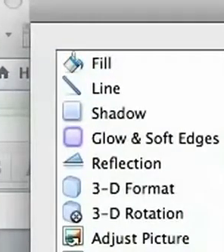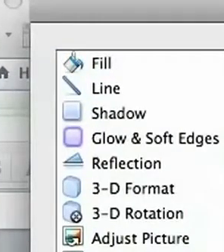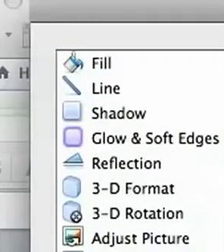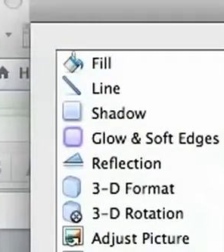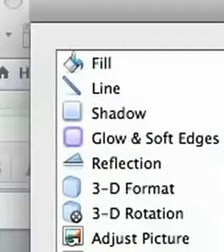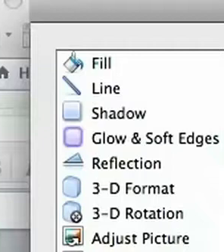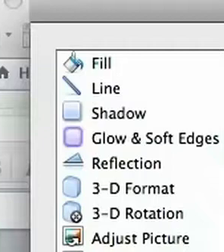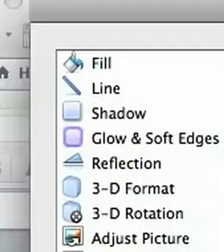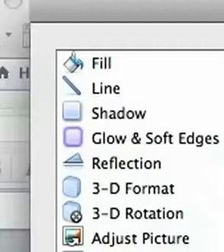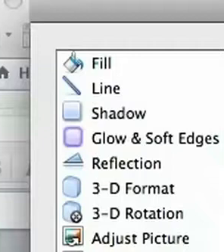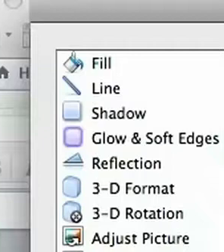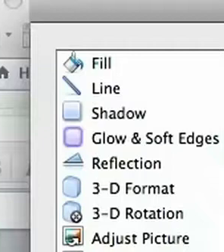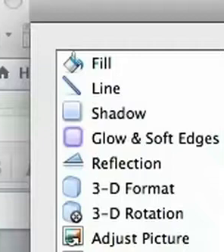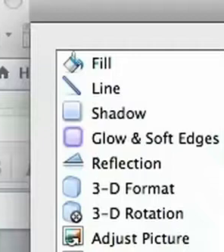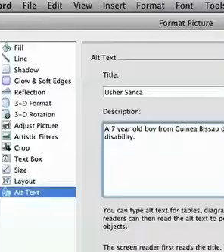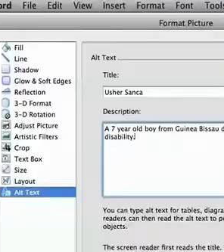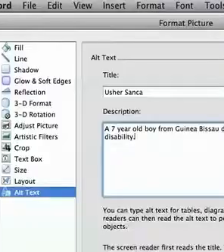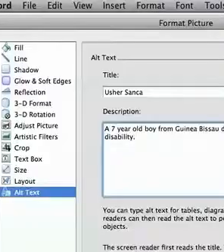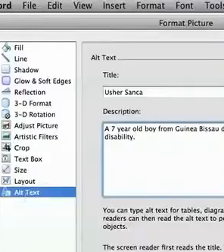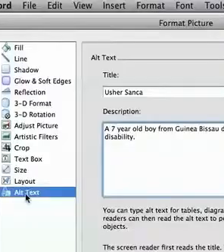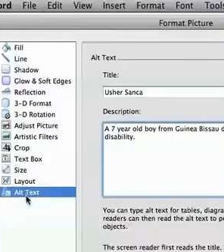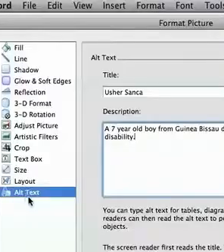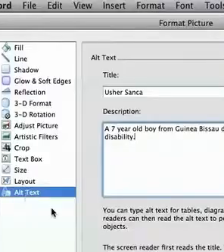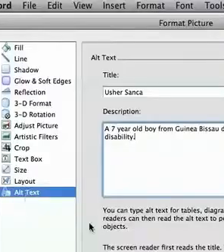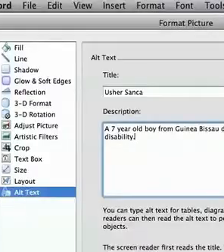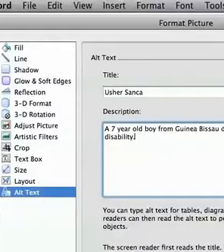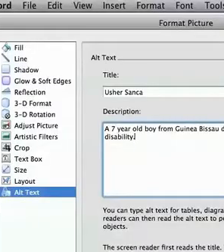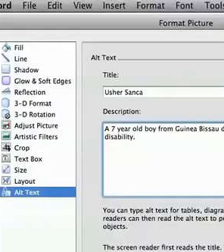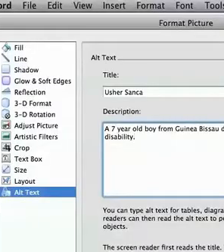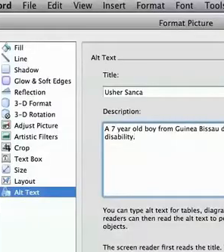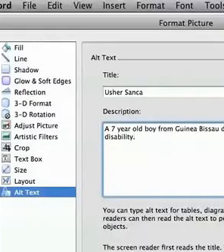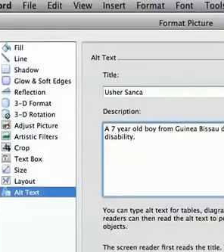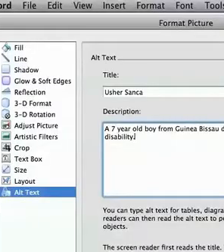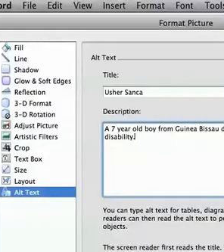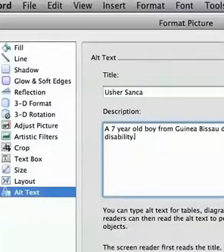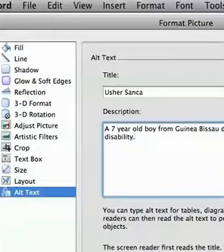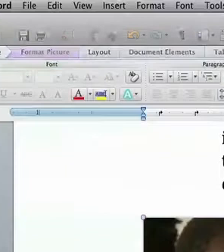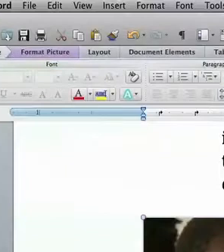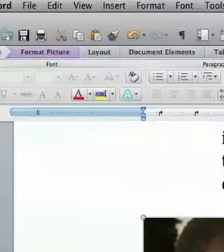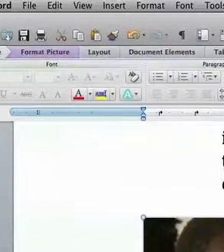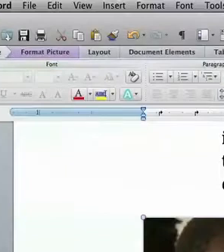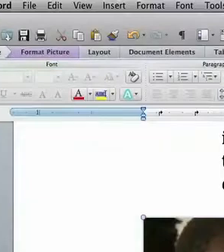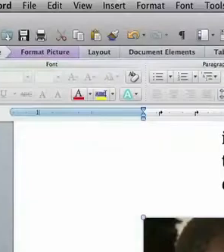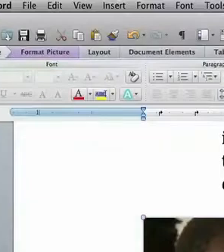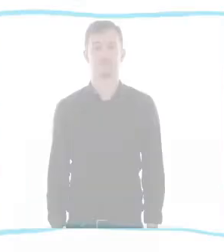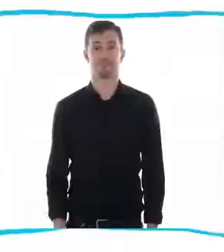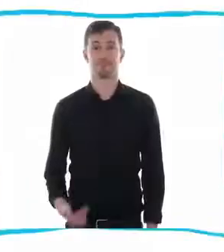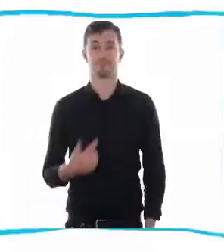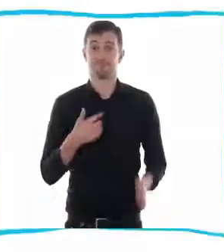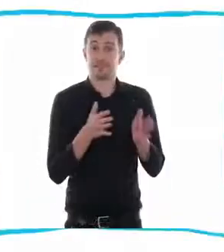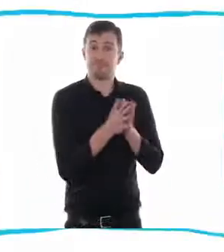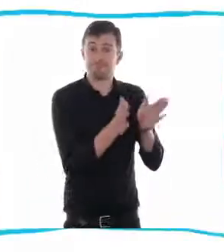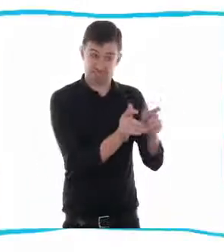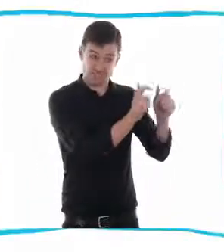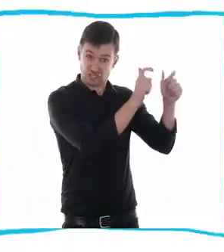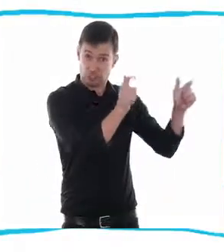and press OK or Close. You have just created an accessible image. The same principles apply to the